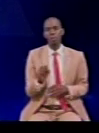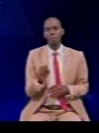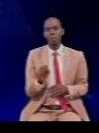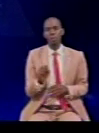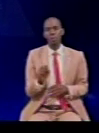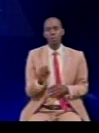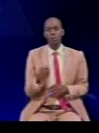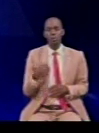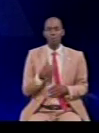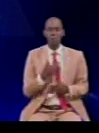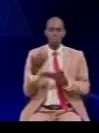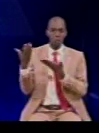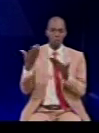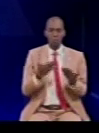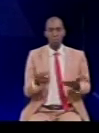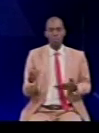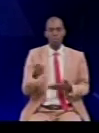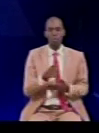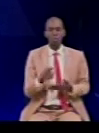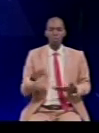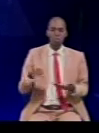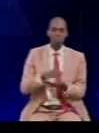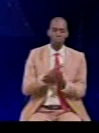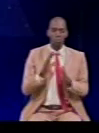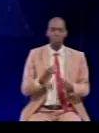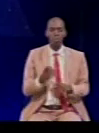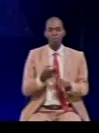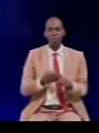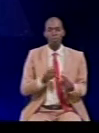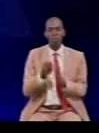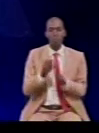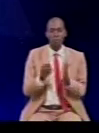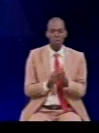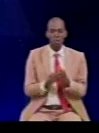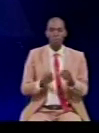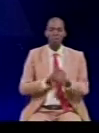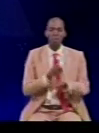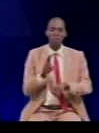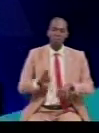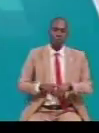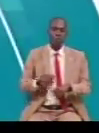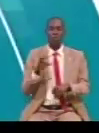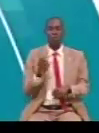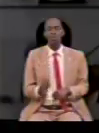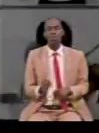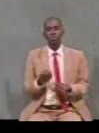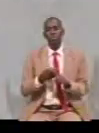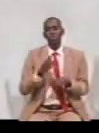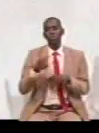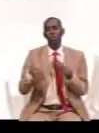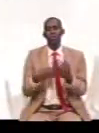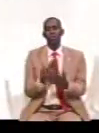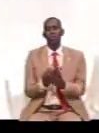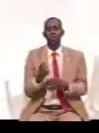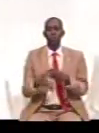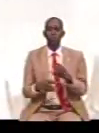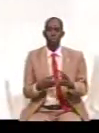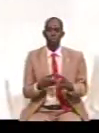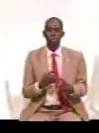you choirs from states, regions, and nations from across the globe.